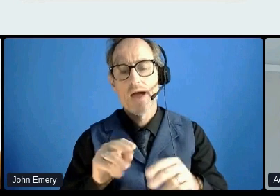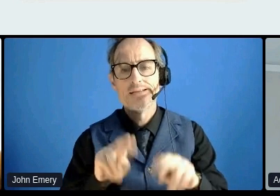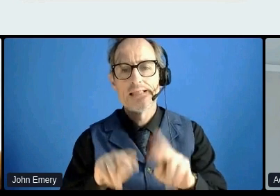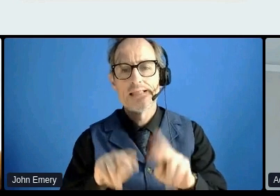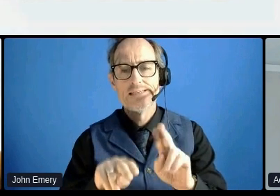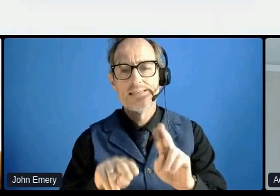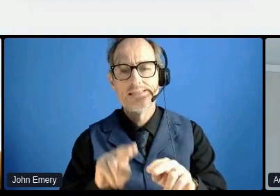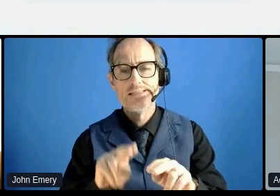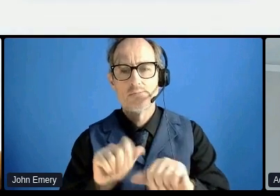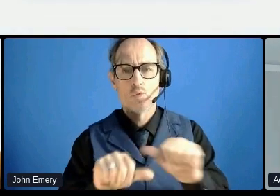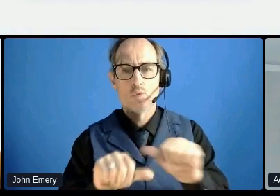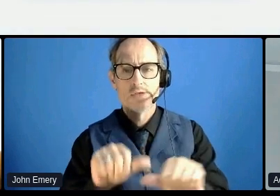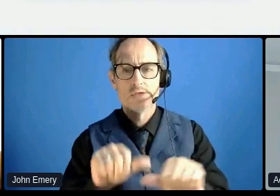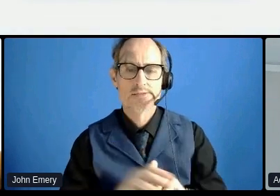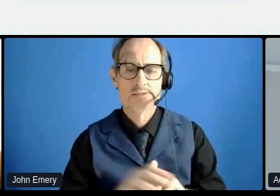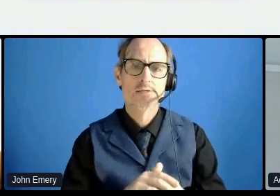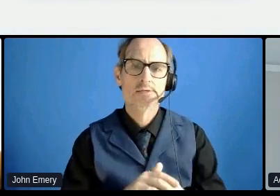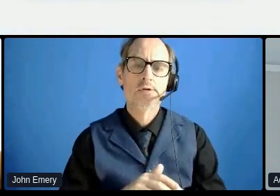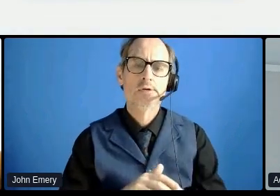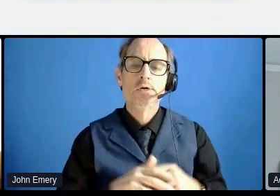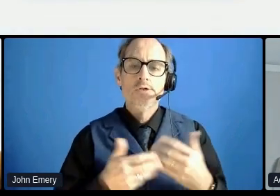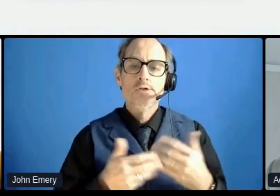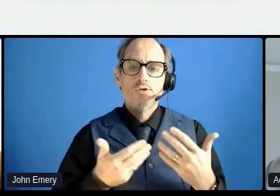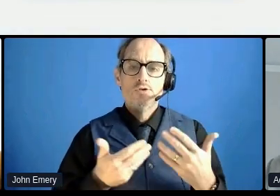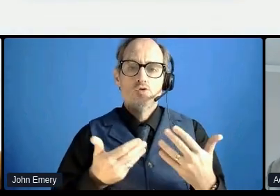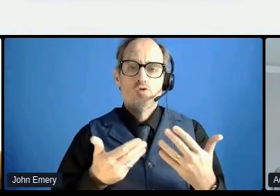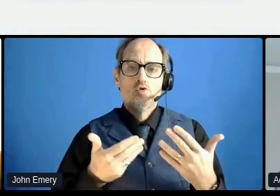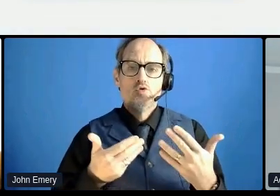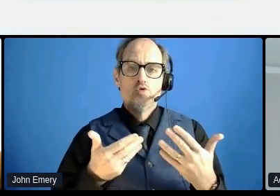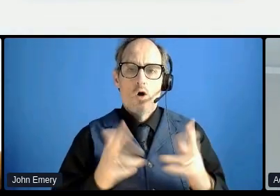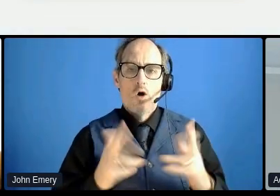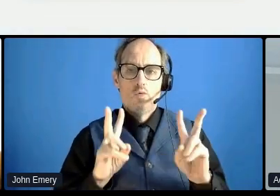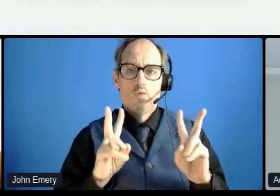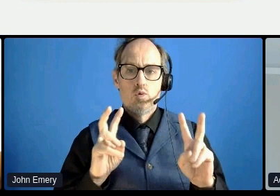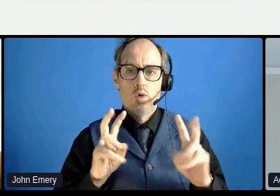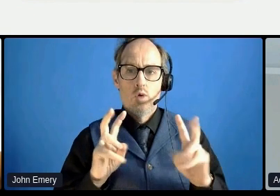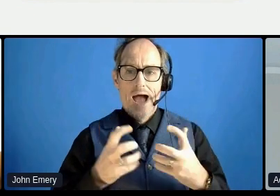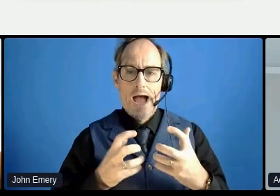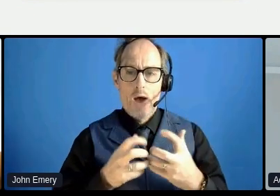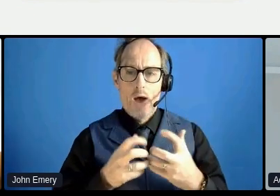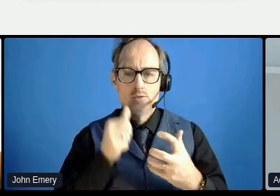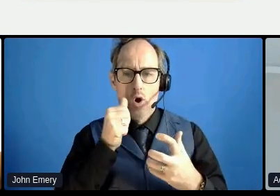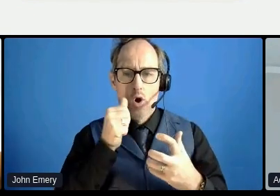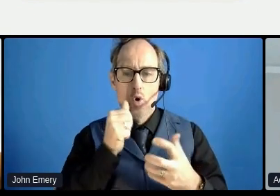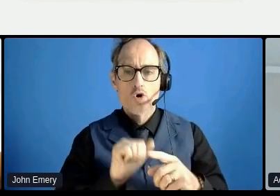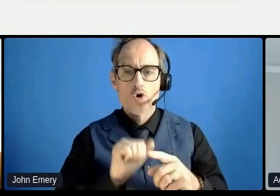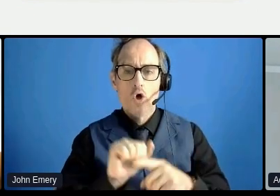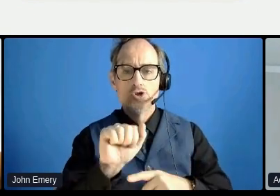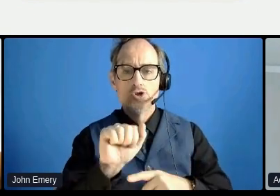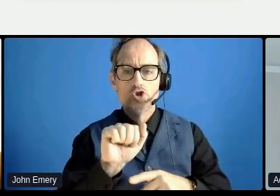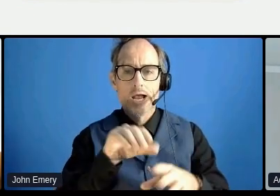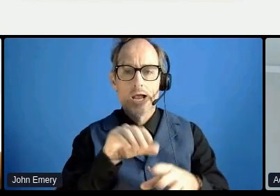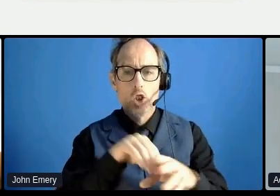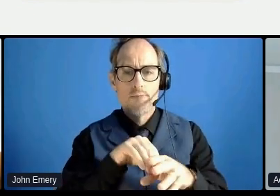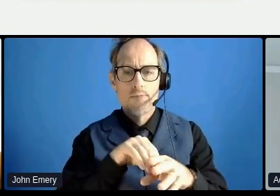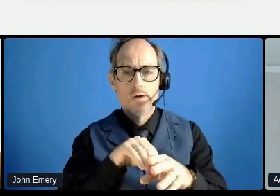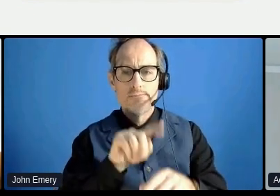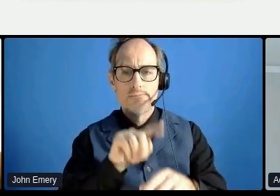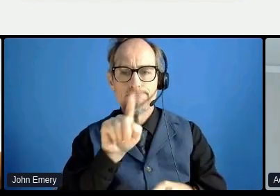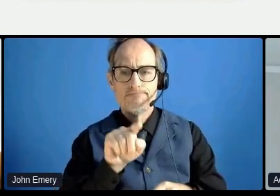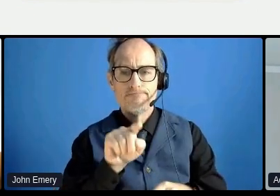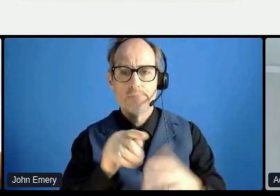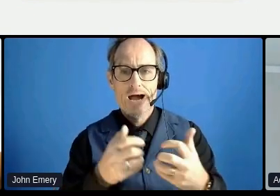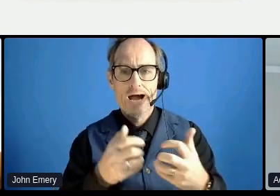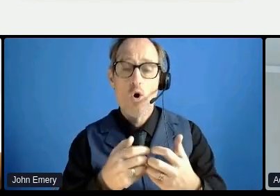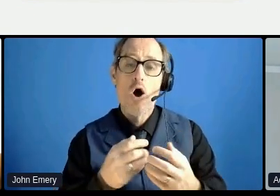So, how do you know if your culture is inclusive? So hopefully anyone attending has